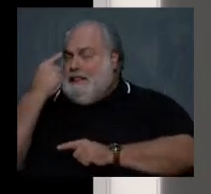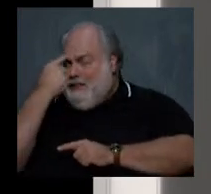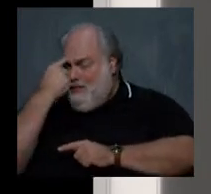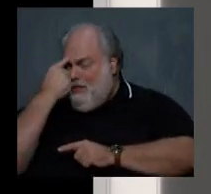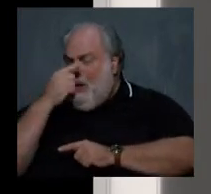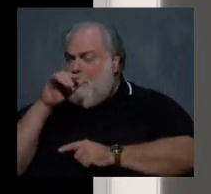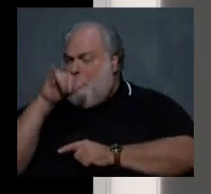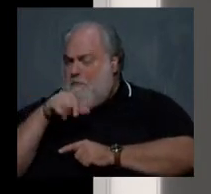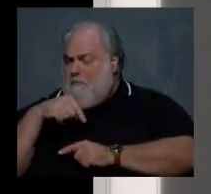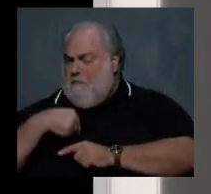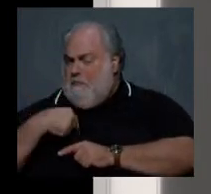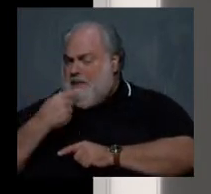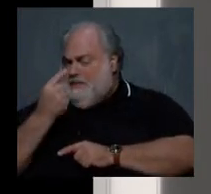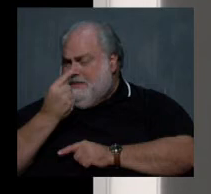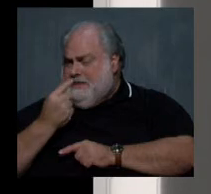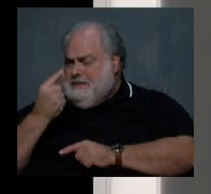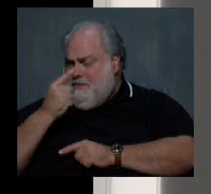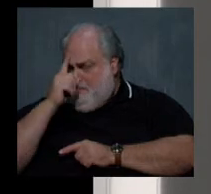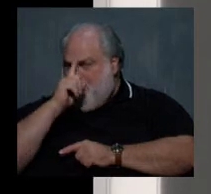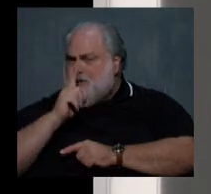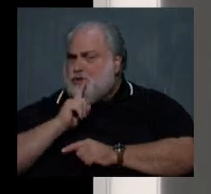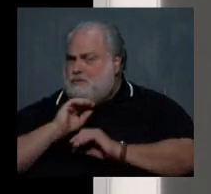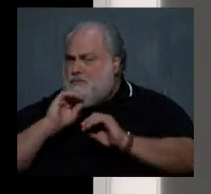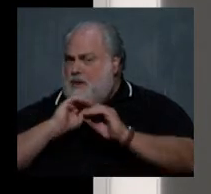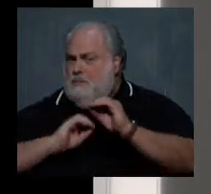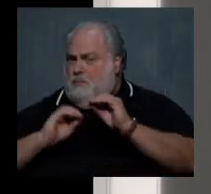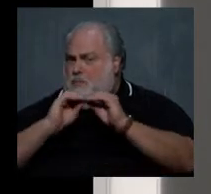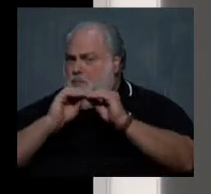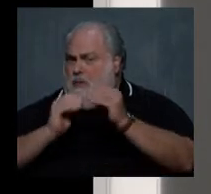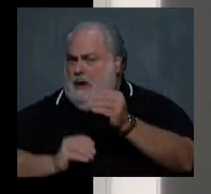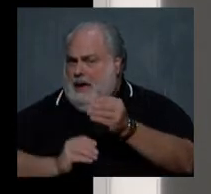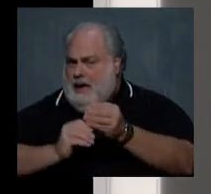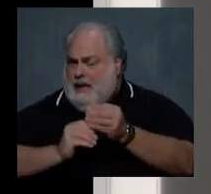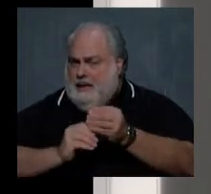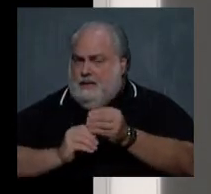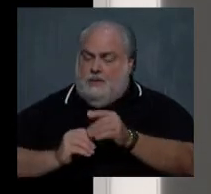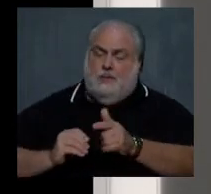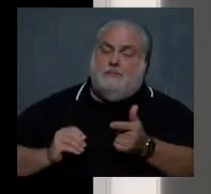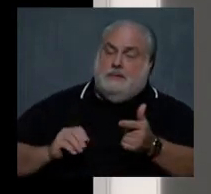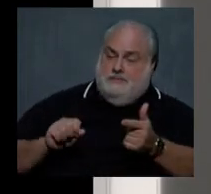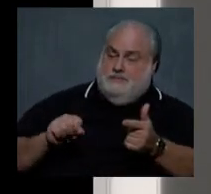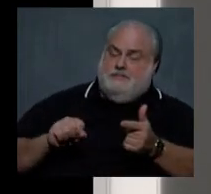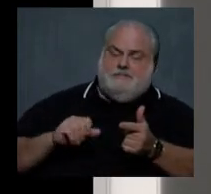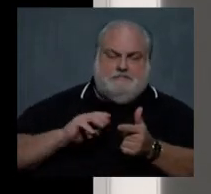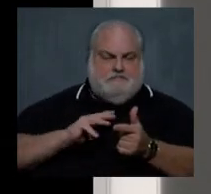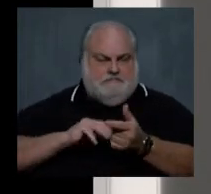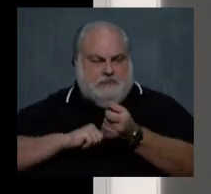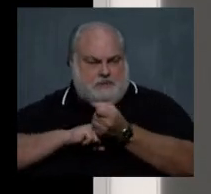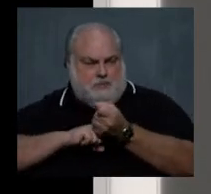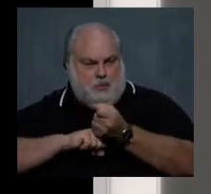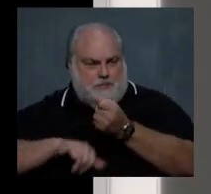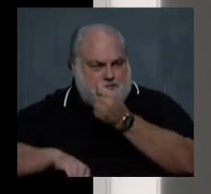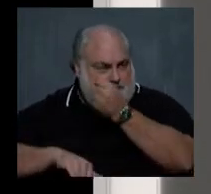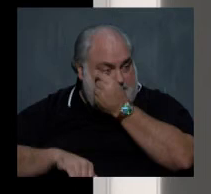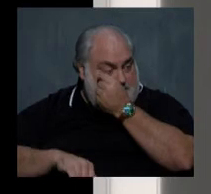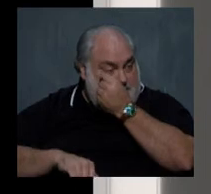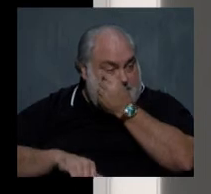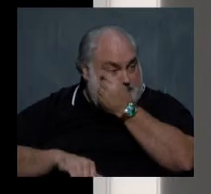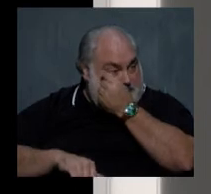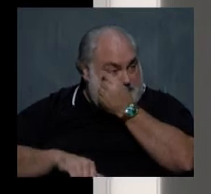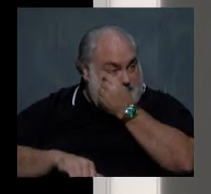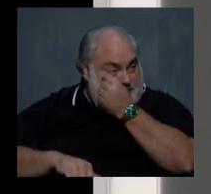wasn't, nothing else had been added to that. No. Okay, all right, Okay. I'm in support of that.